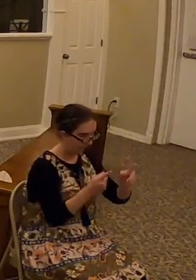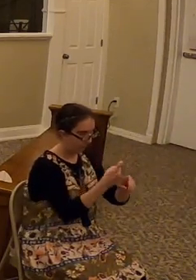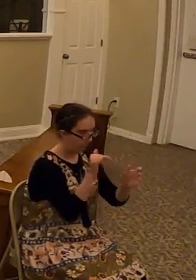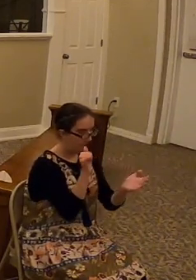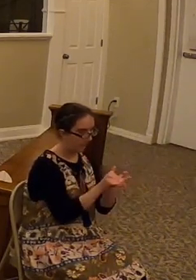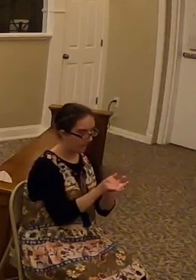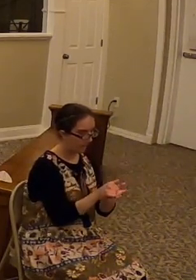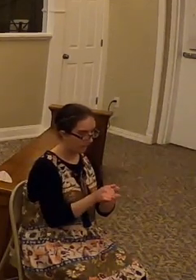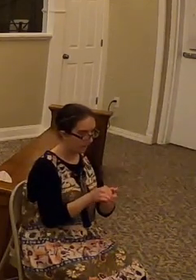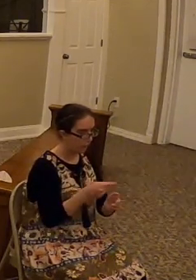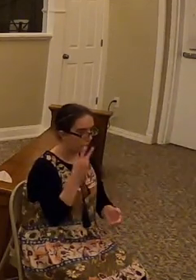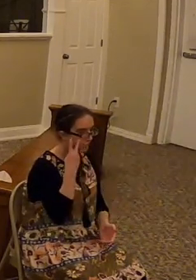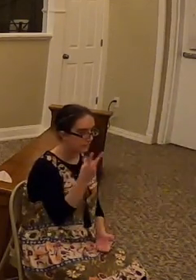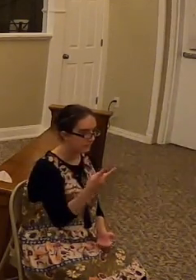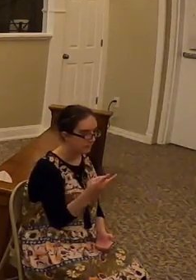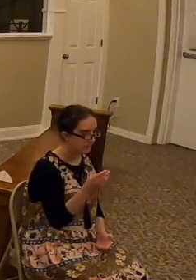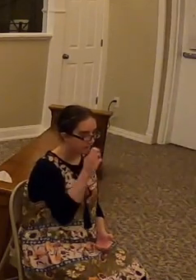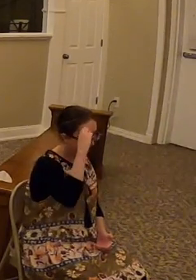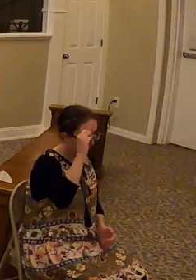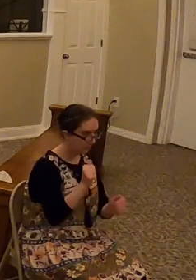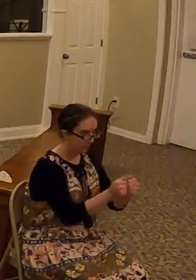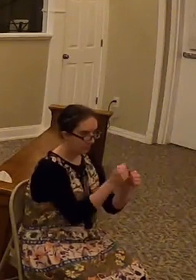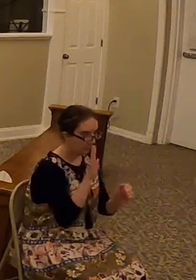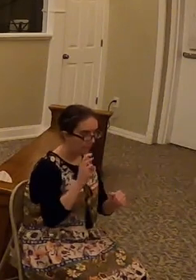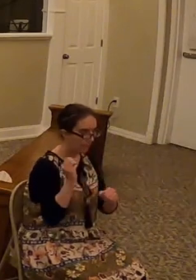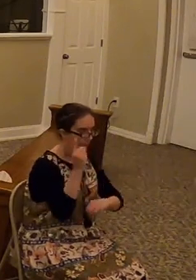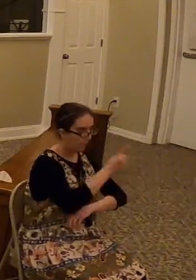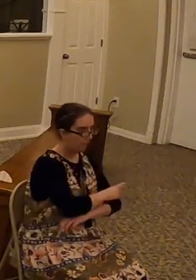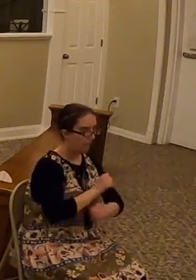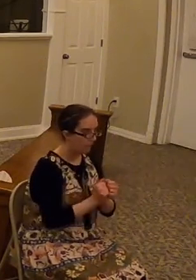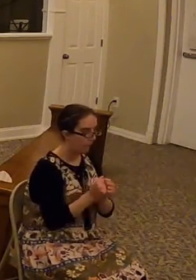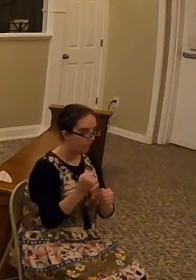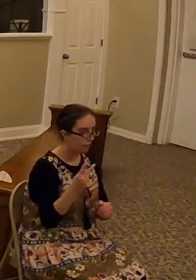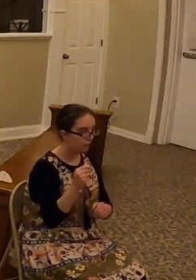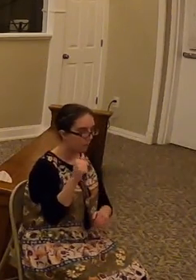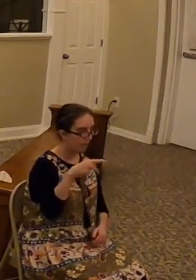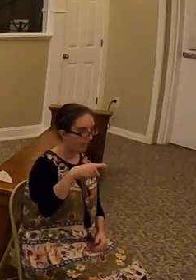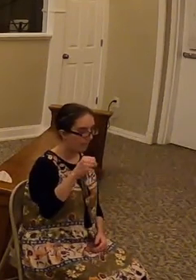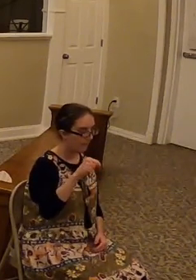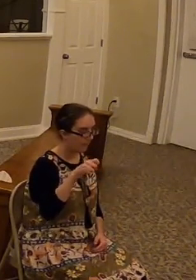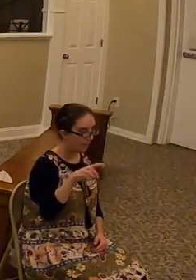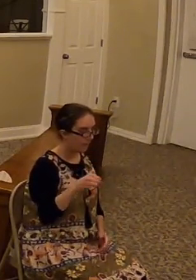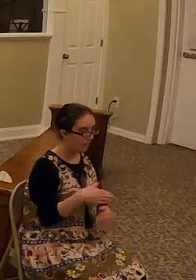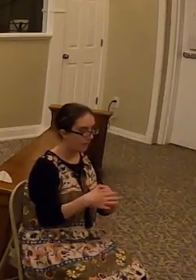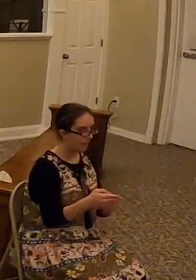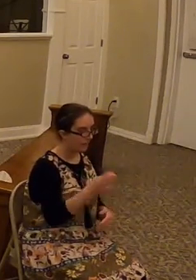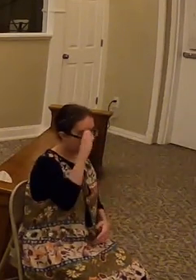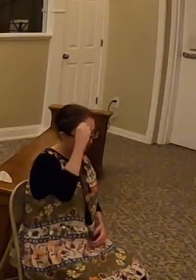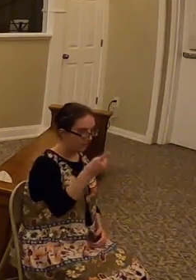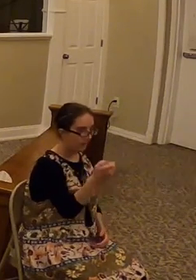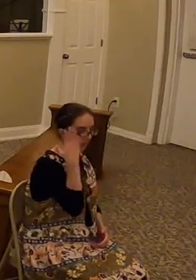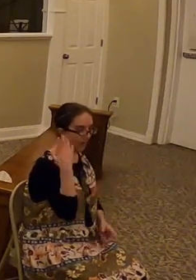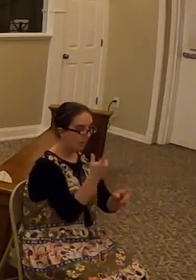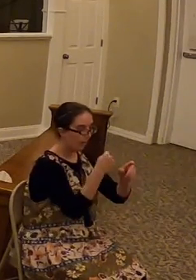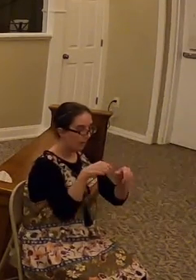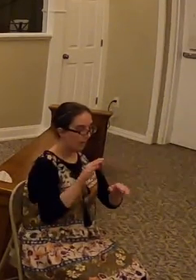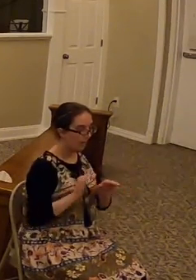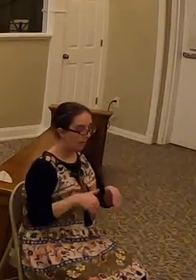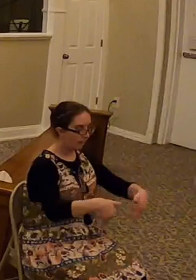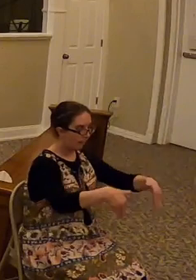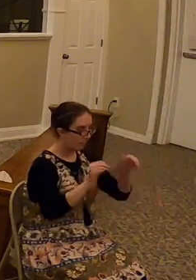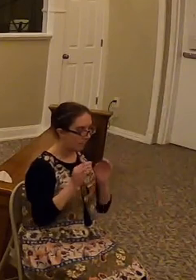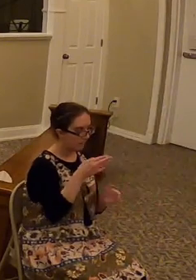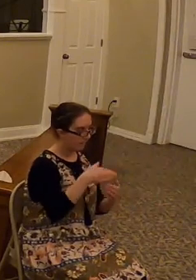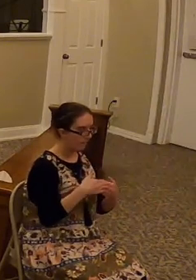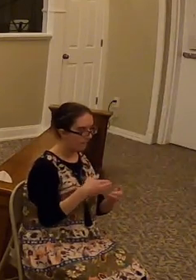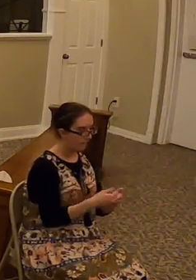that point forward and you see that he spent 40 days with those 12 apostles after he came out of the tomb. Right. Before he was